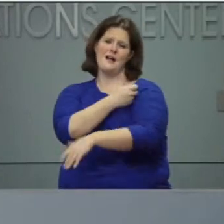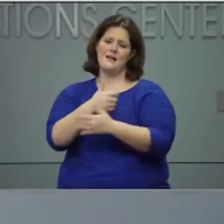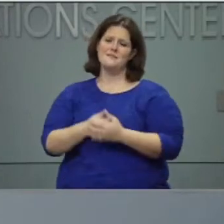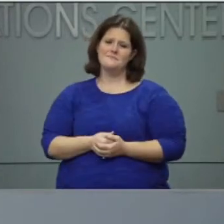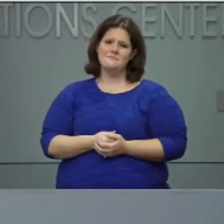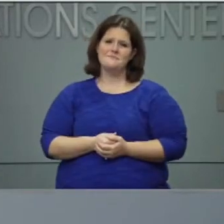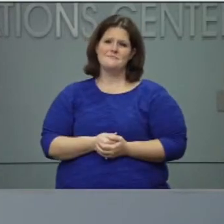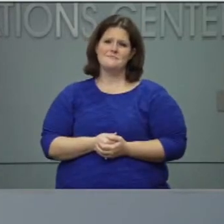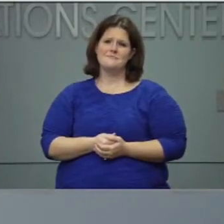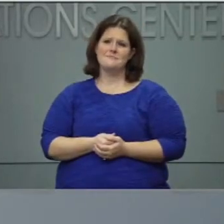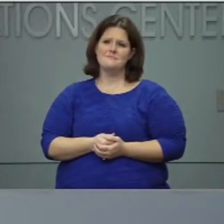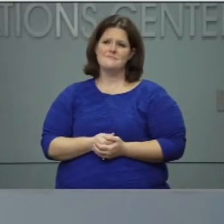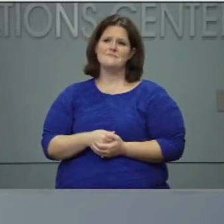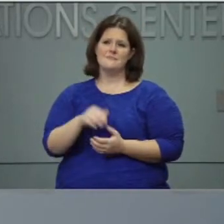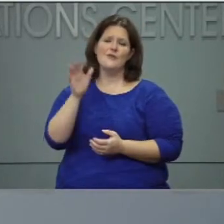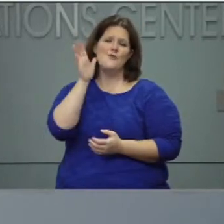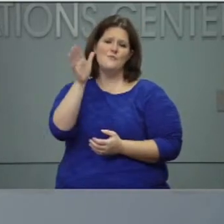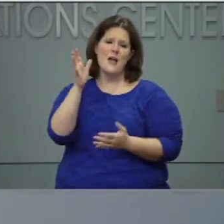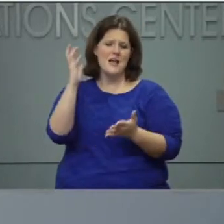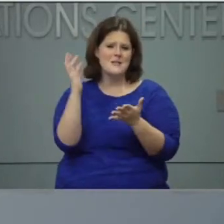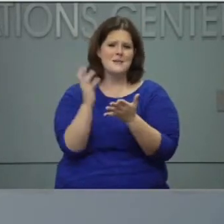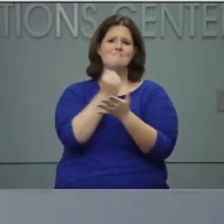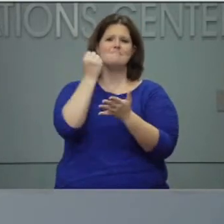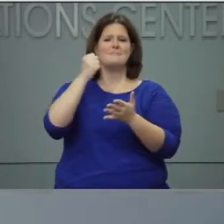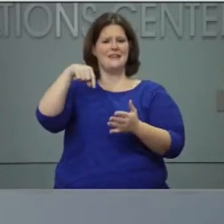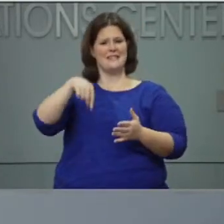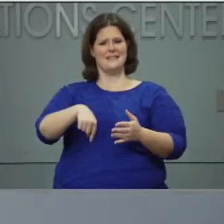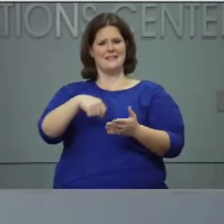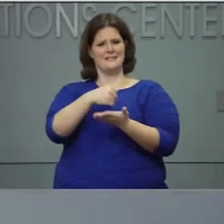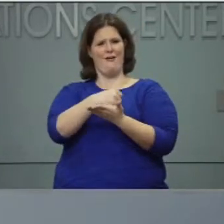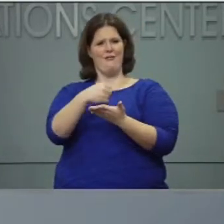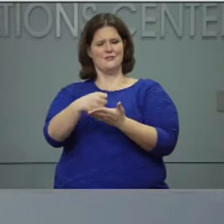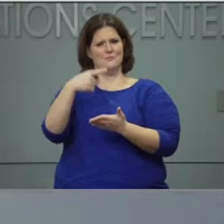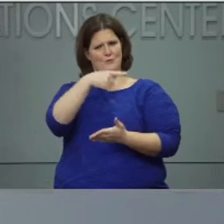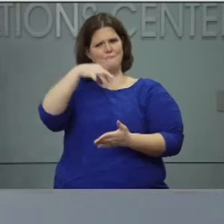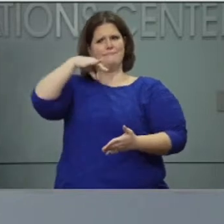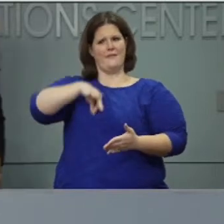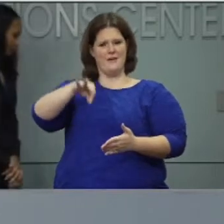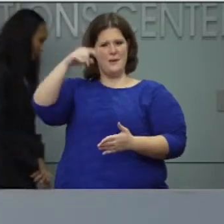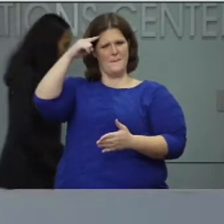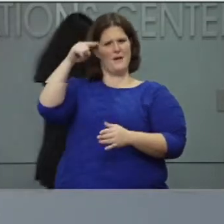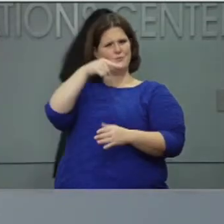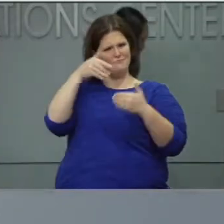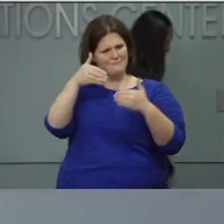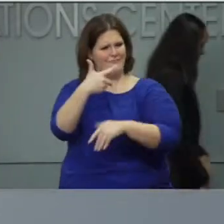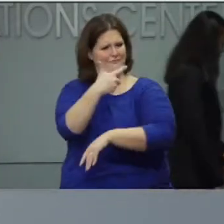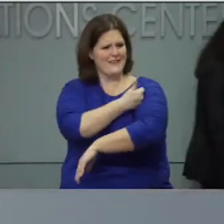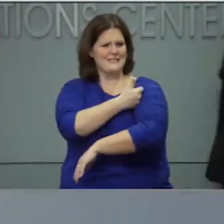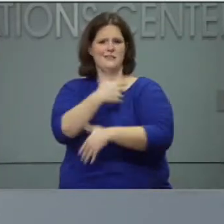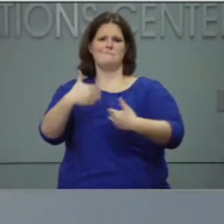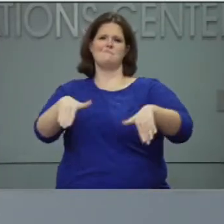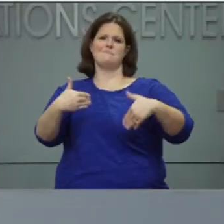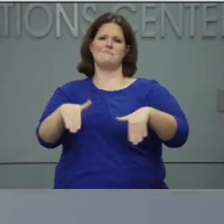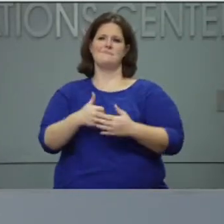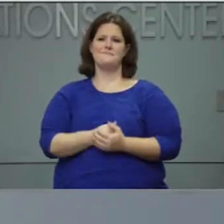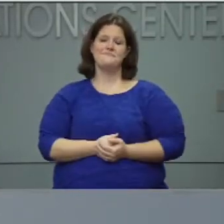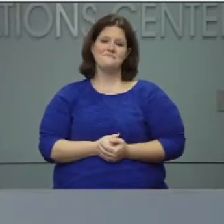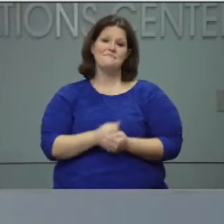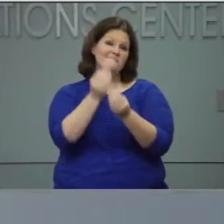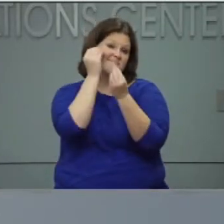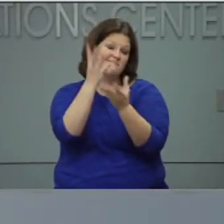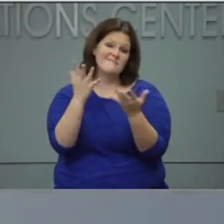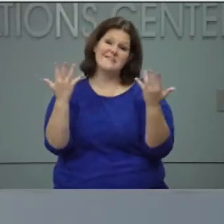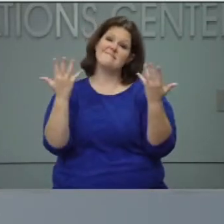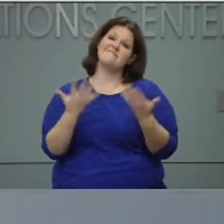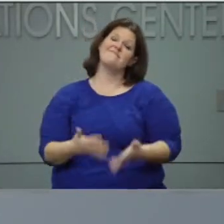get this significant scholarship opportunity because of it. Thank you. Our cash drawings have ended, but there's good